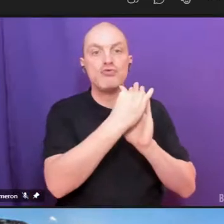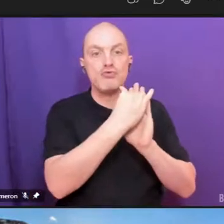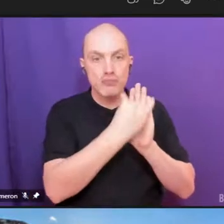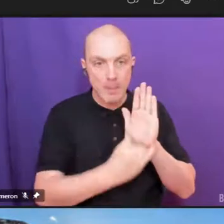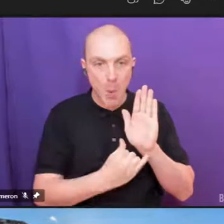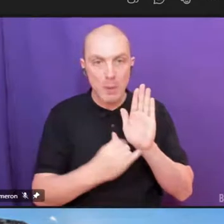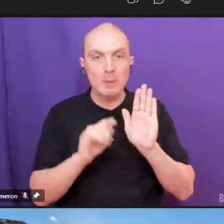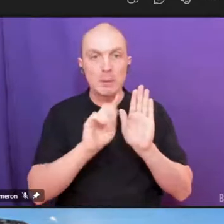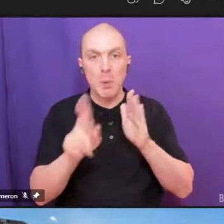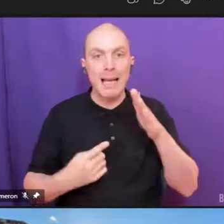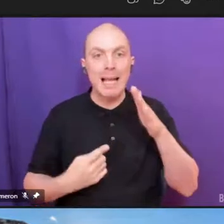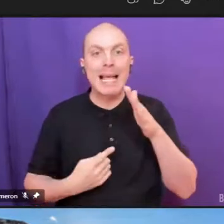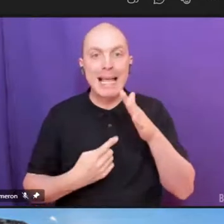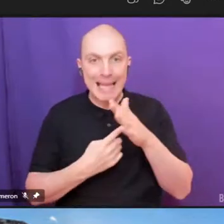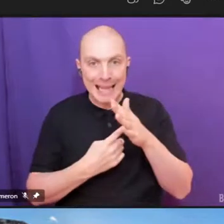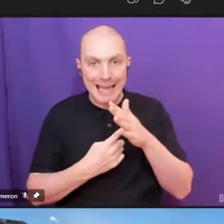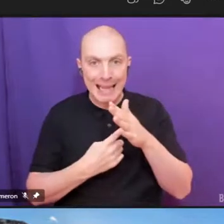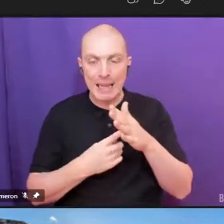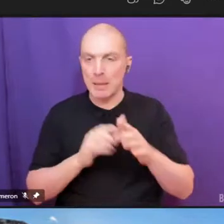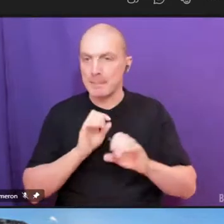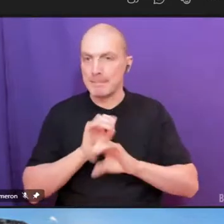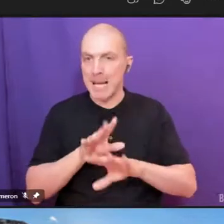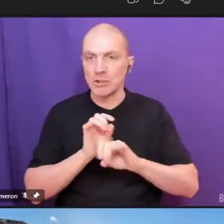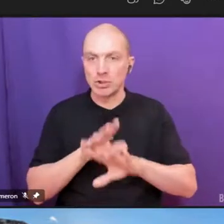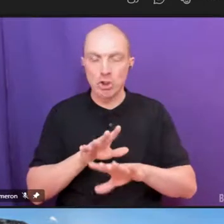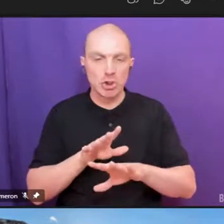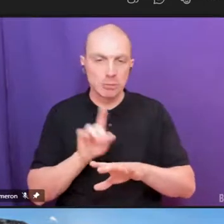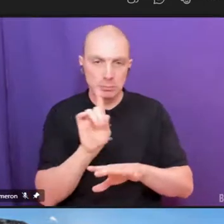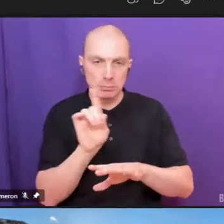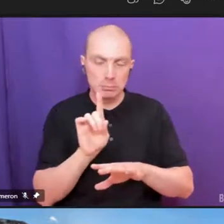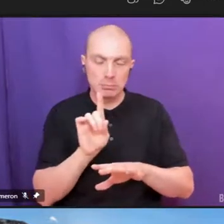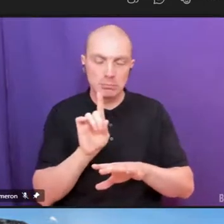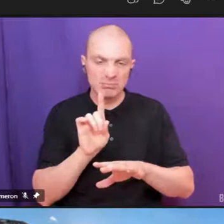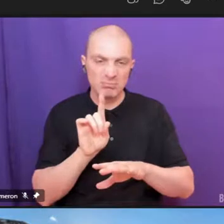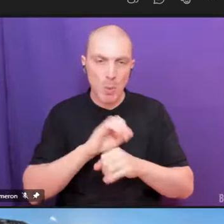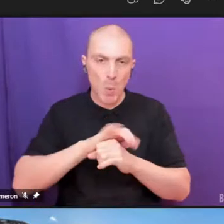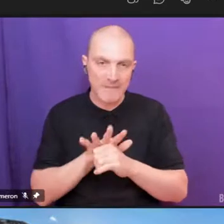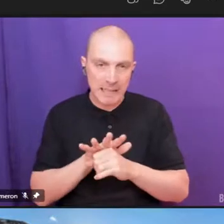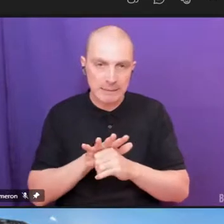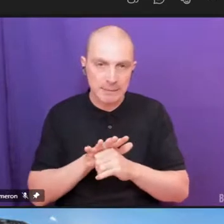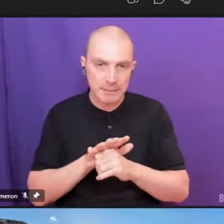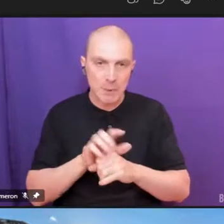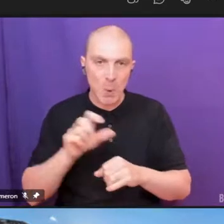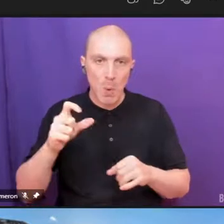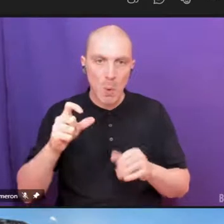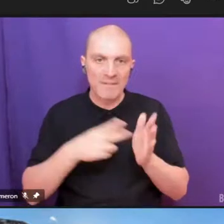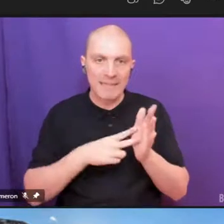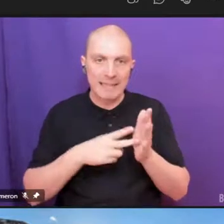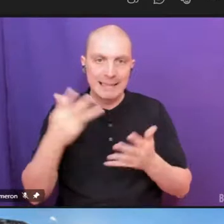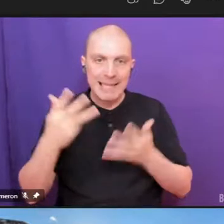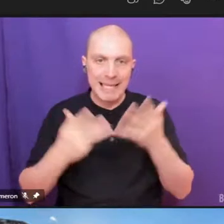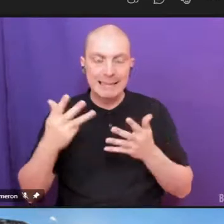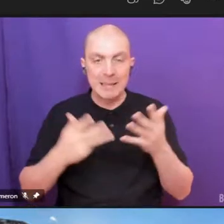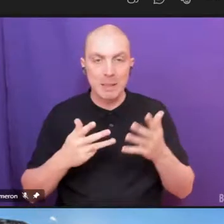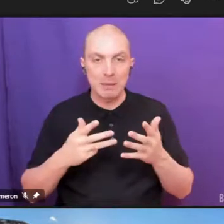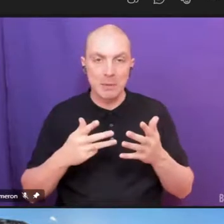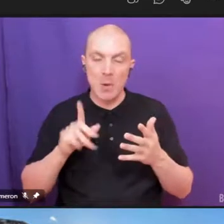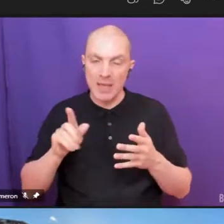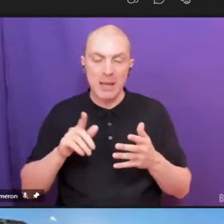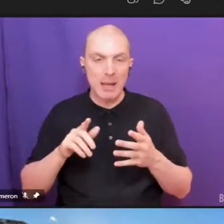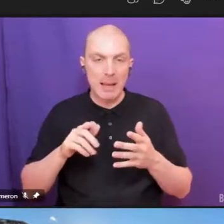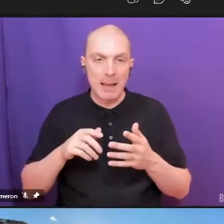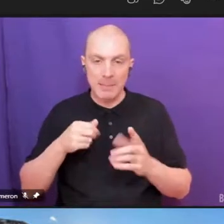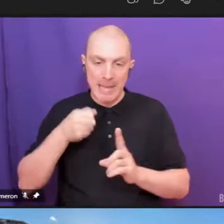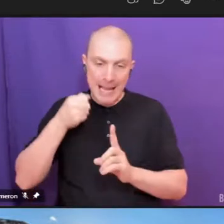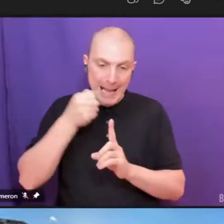this have a focus on COVID-19, given the ongoing impact this has had during the year.